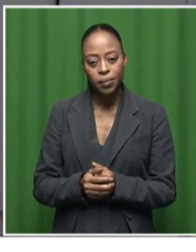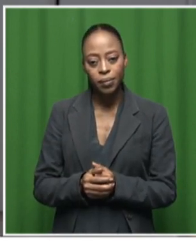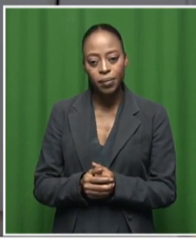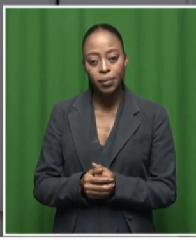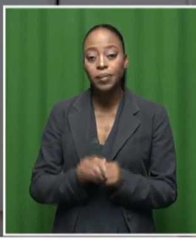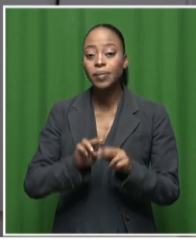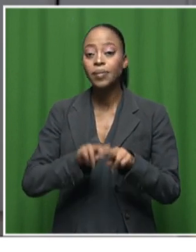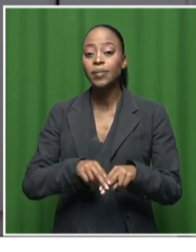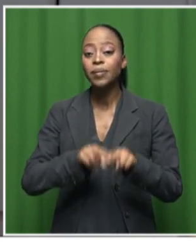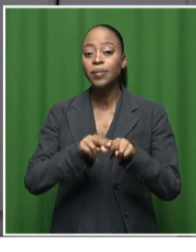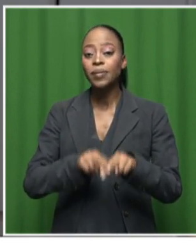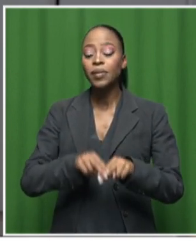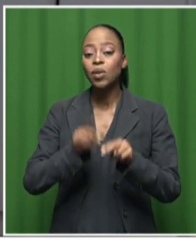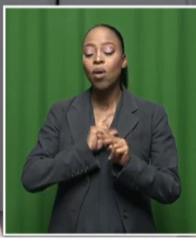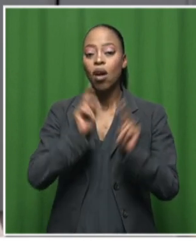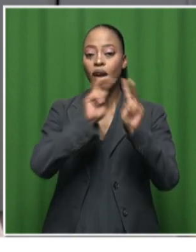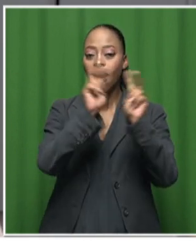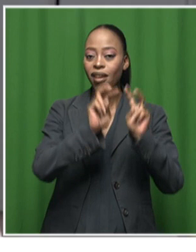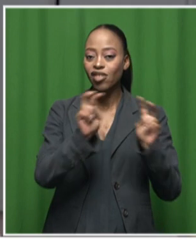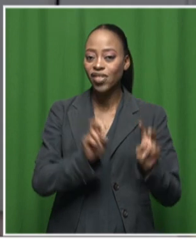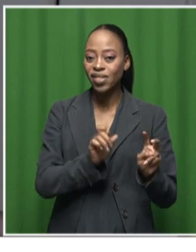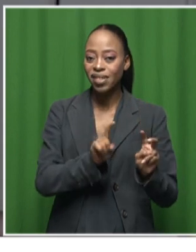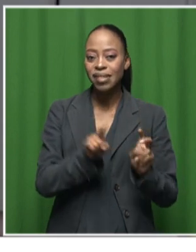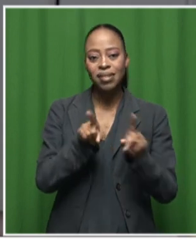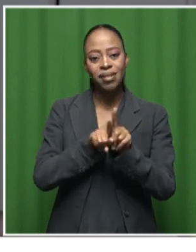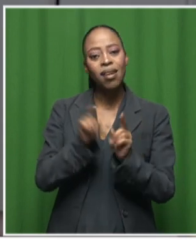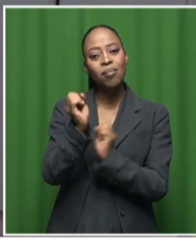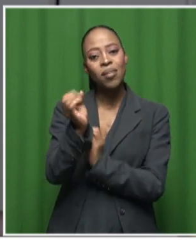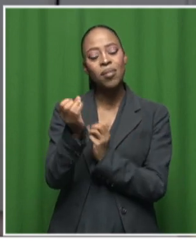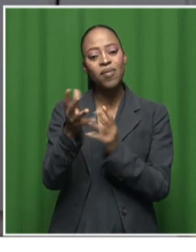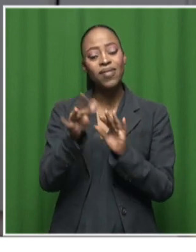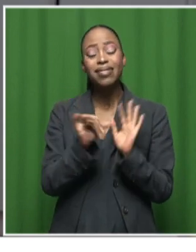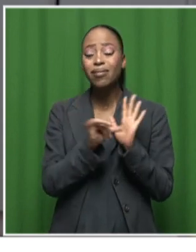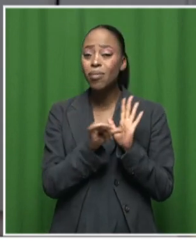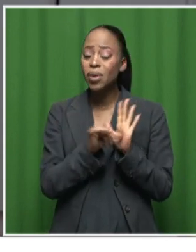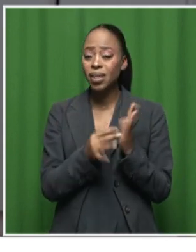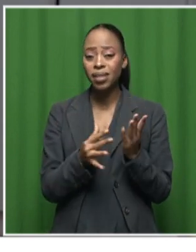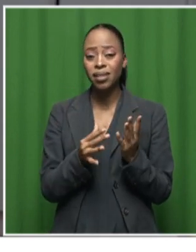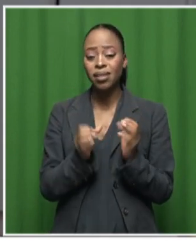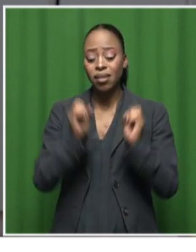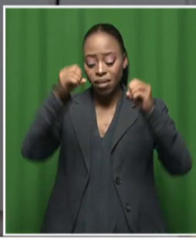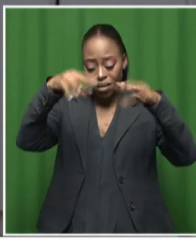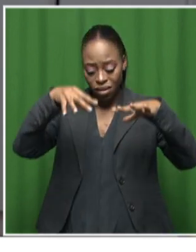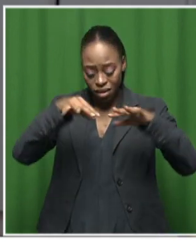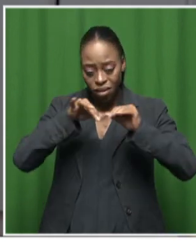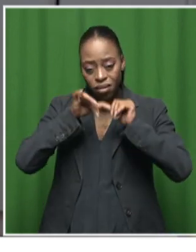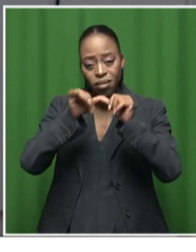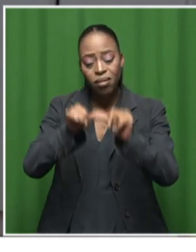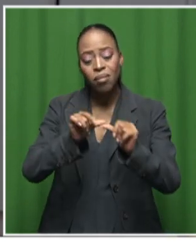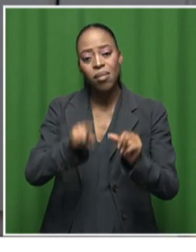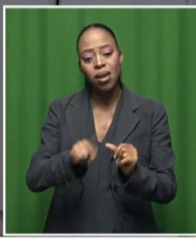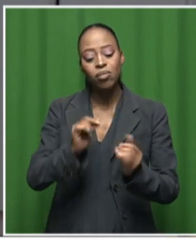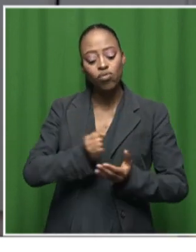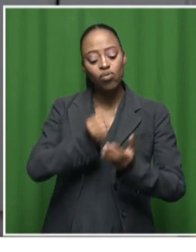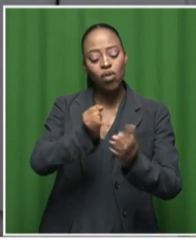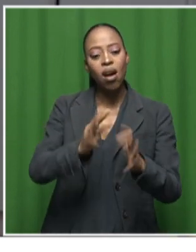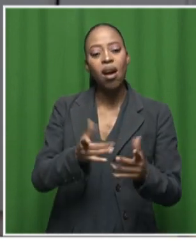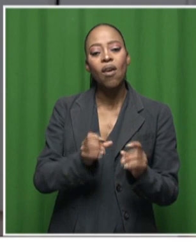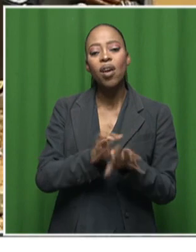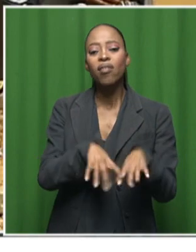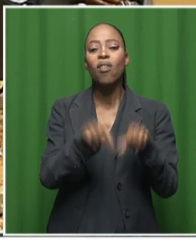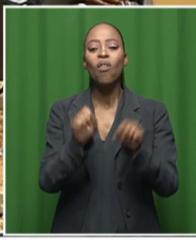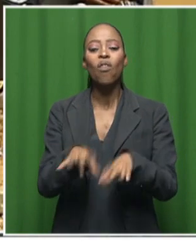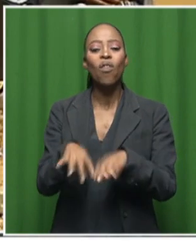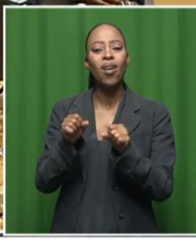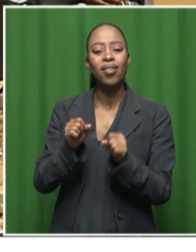Reliability in terms of energy supply, you've also spoken about that this morning. That is crucially important. How do you invest in this country if there's